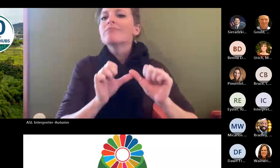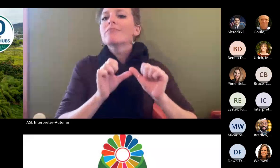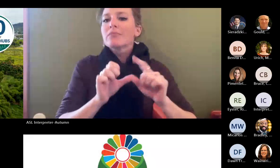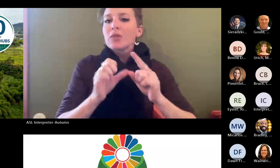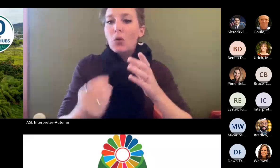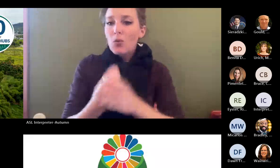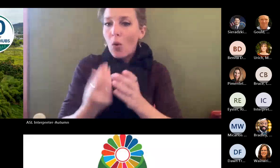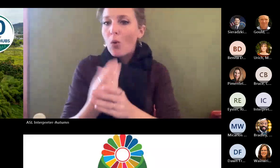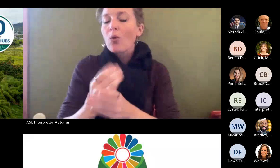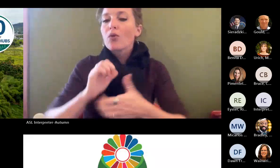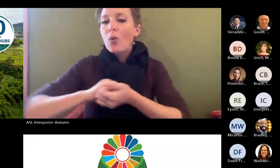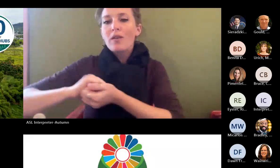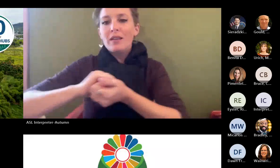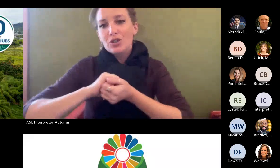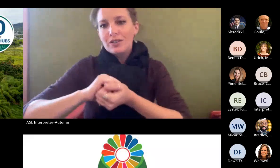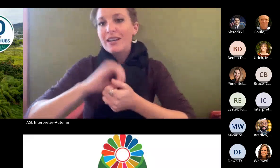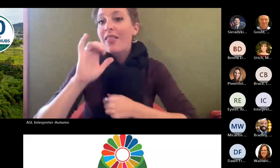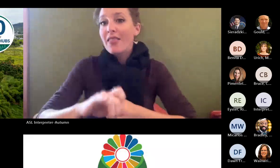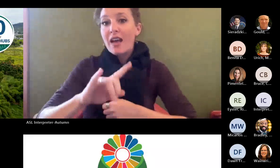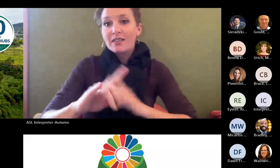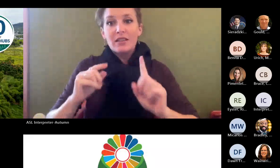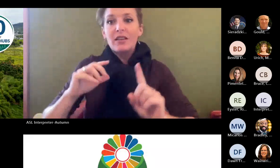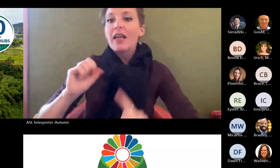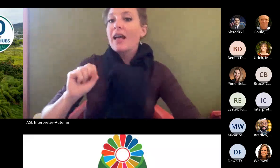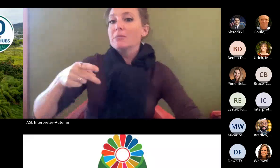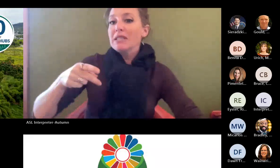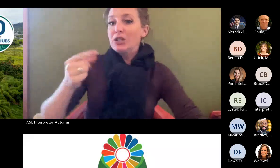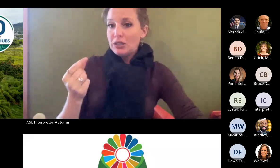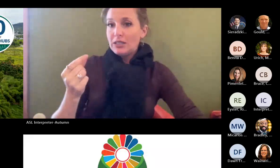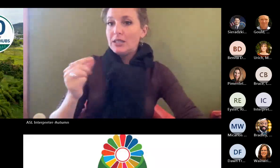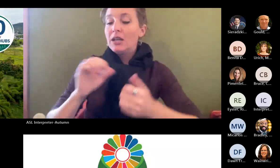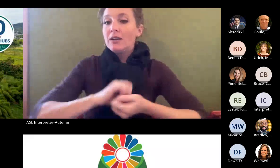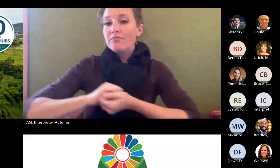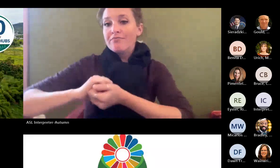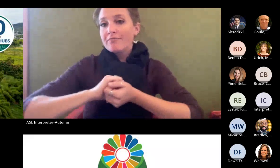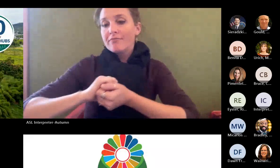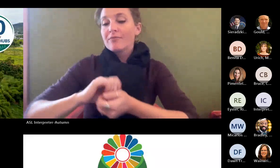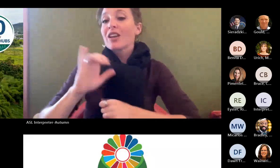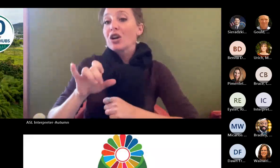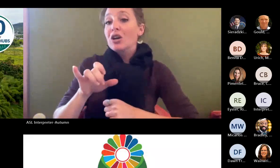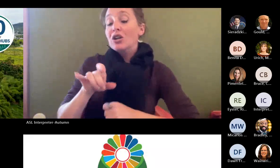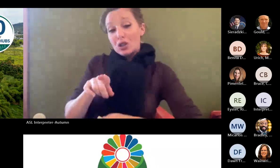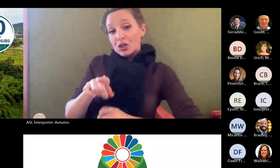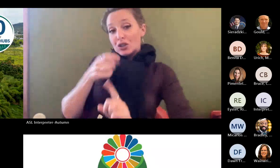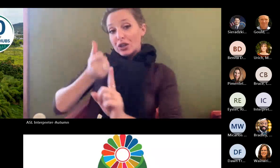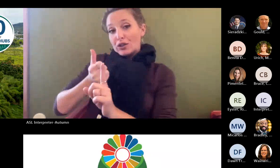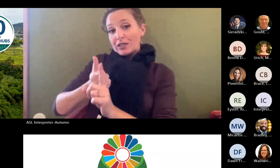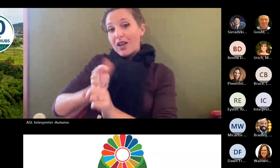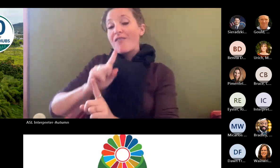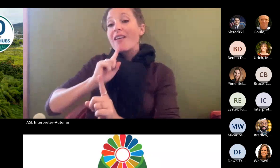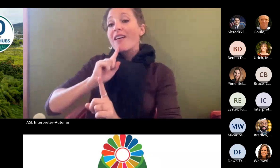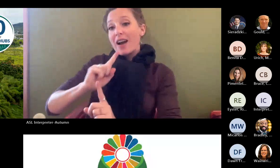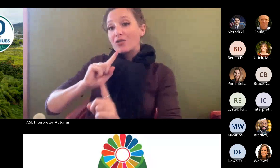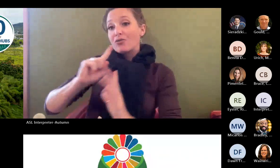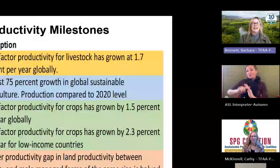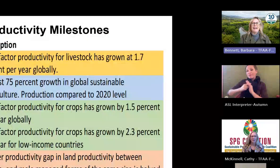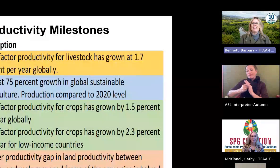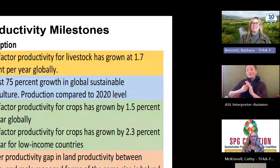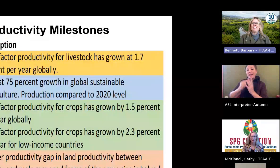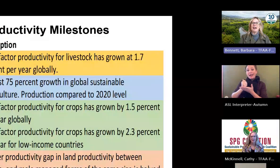which is a very interesting coalition that she actually initiated and helps to